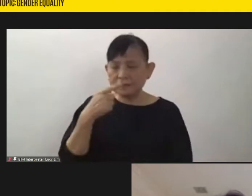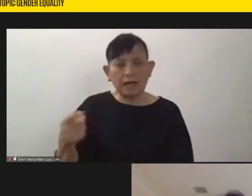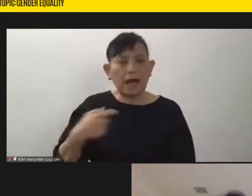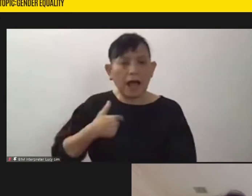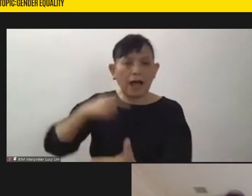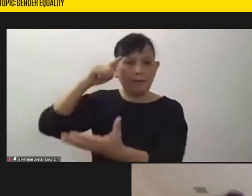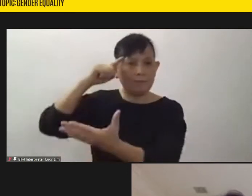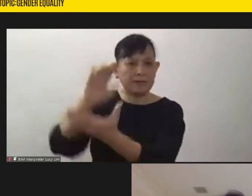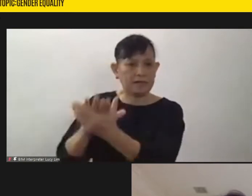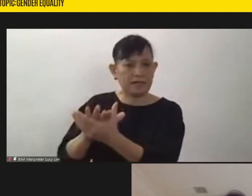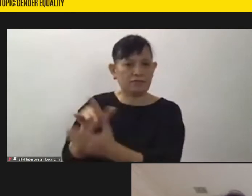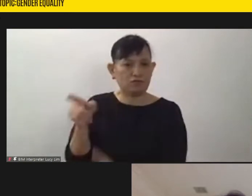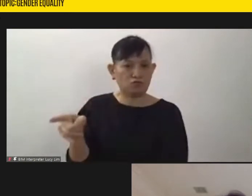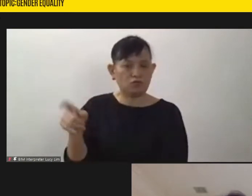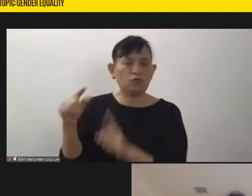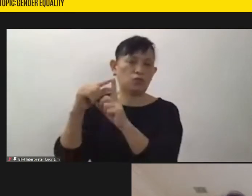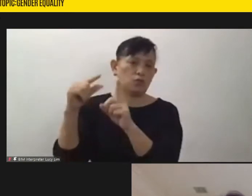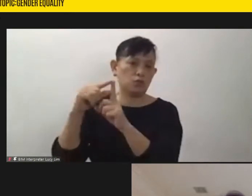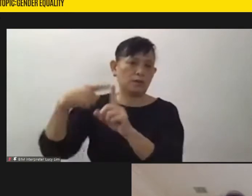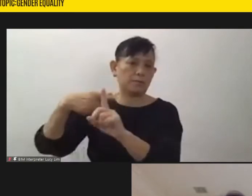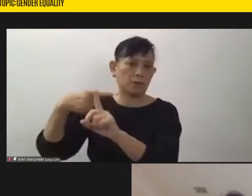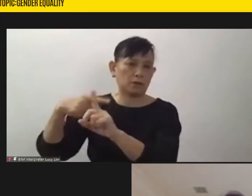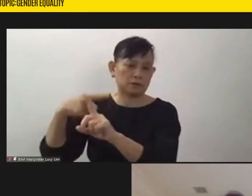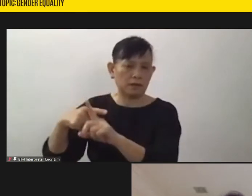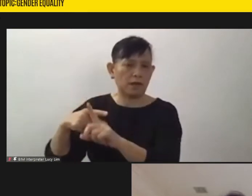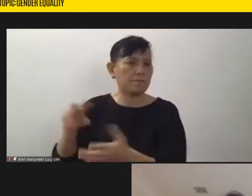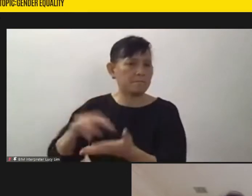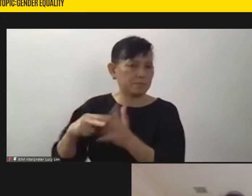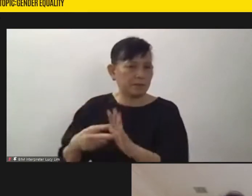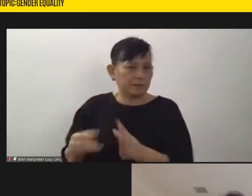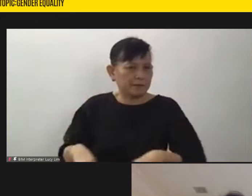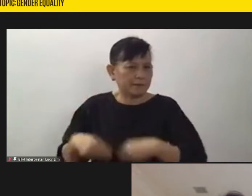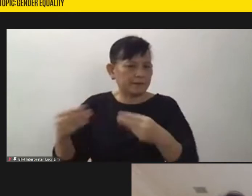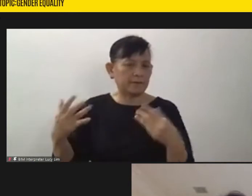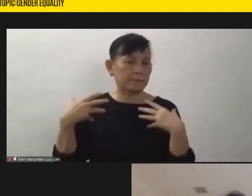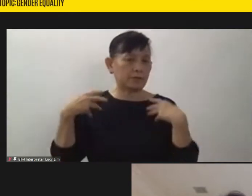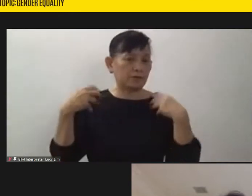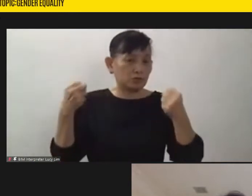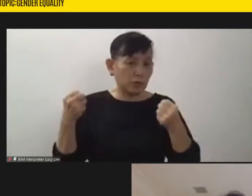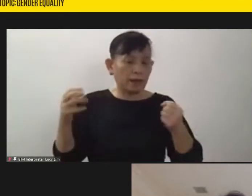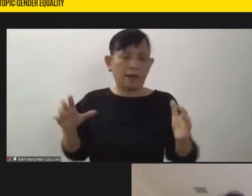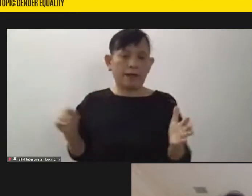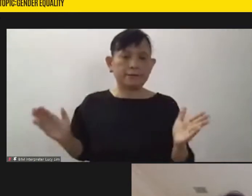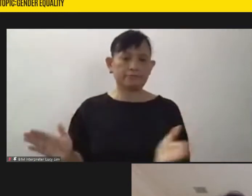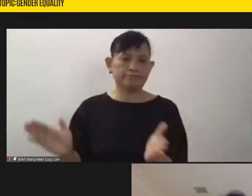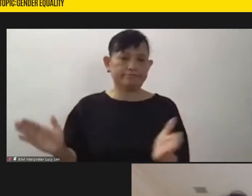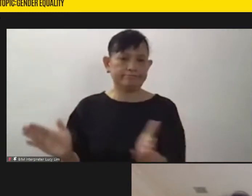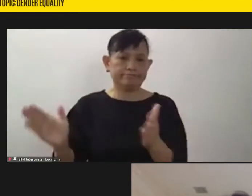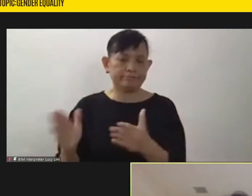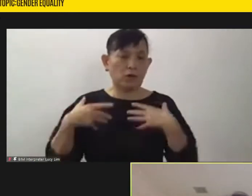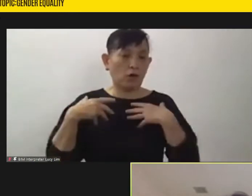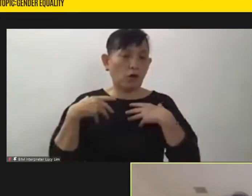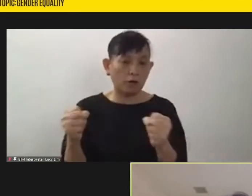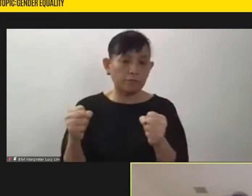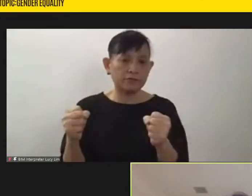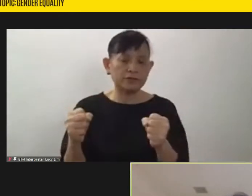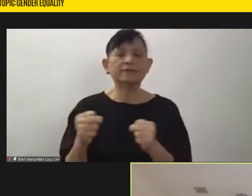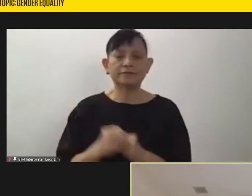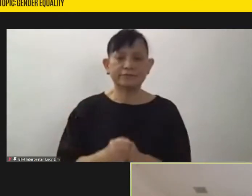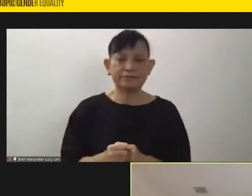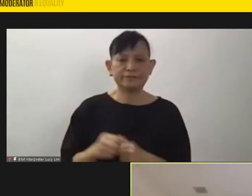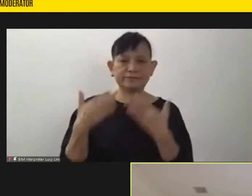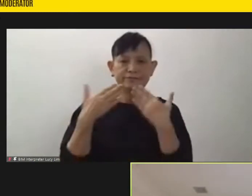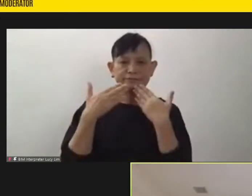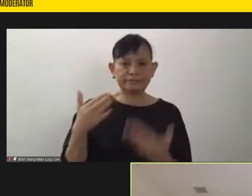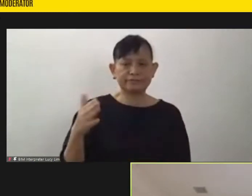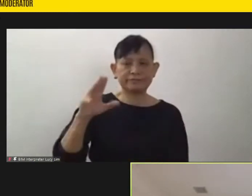you, it actually brings a lot of comfort for them and gives them the strength for them to actually want to report. I see. Thank you. Thank